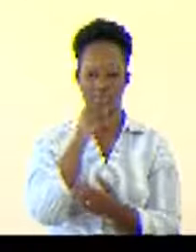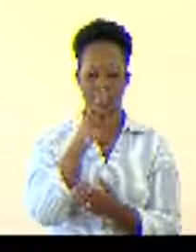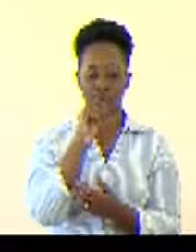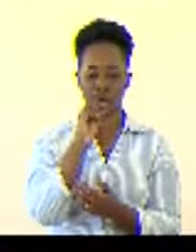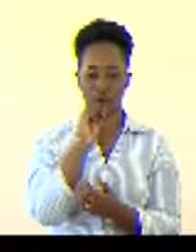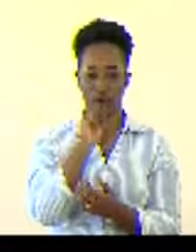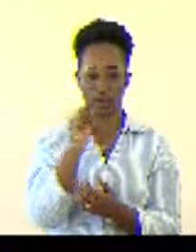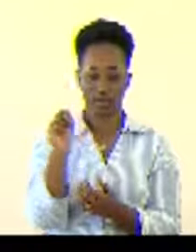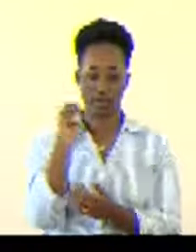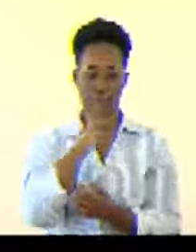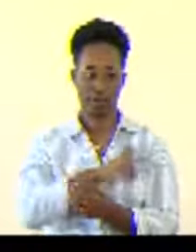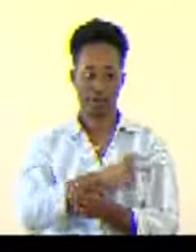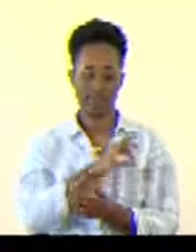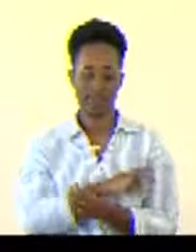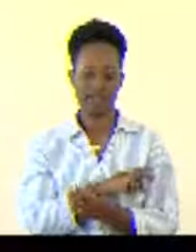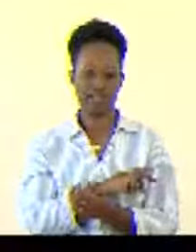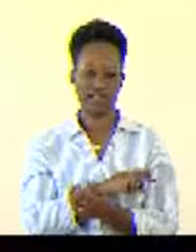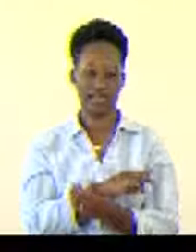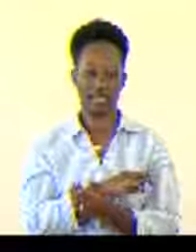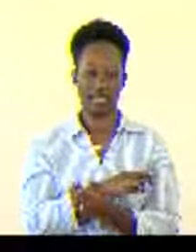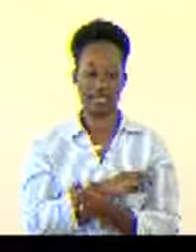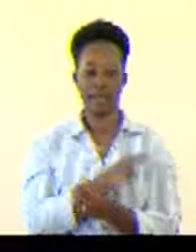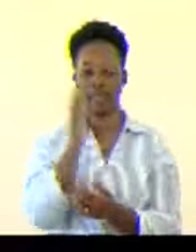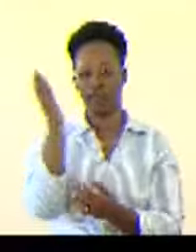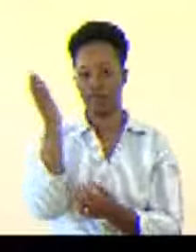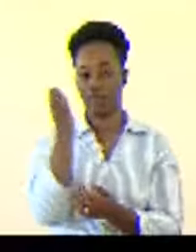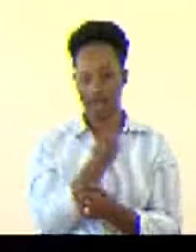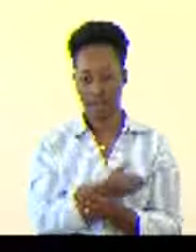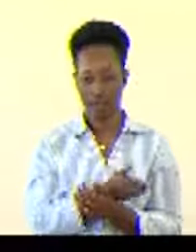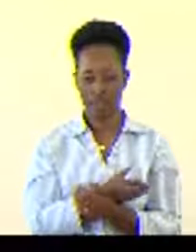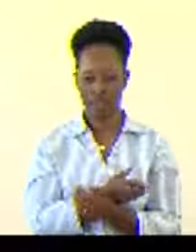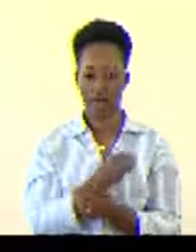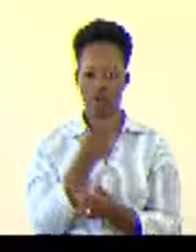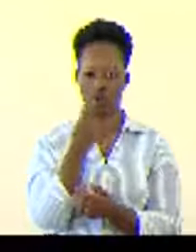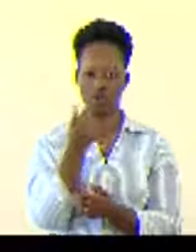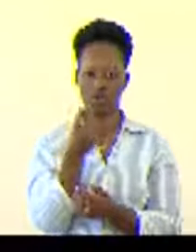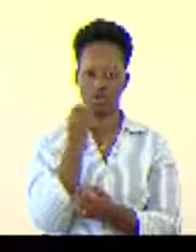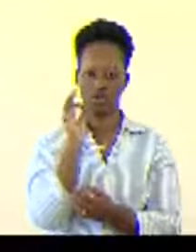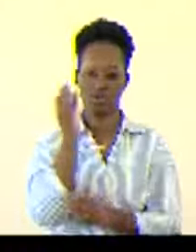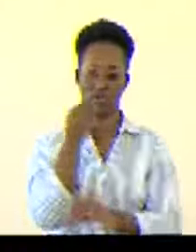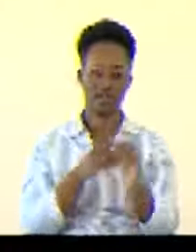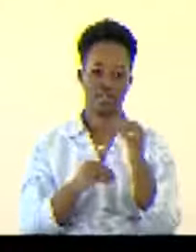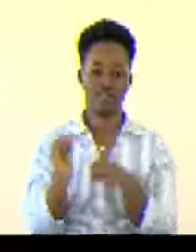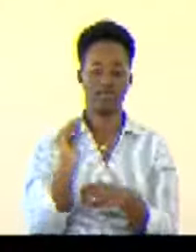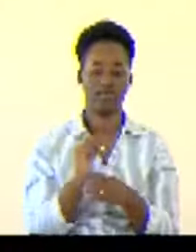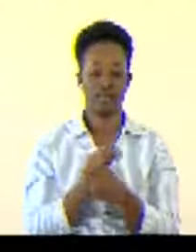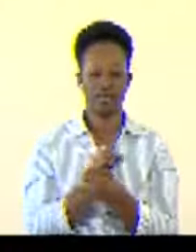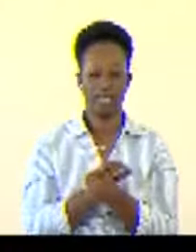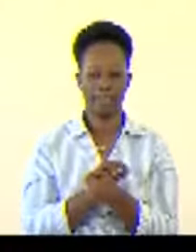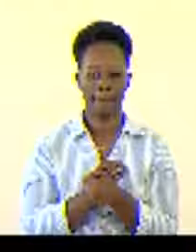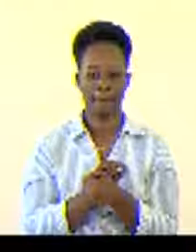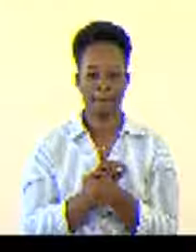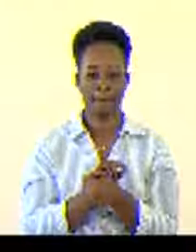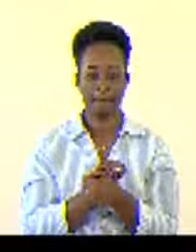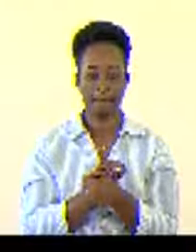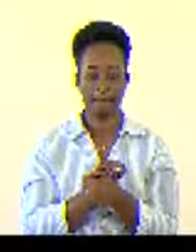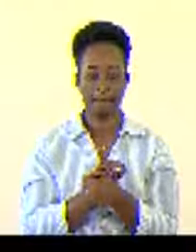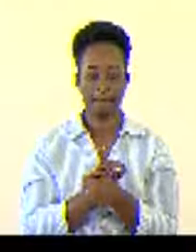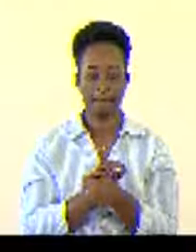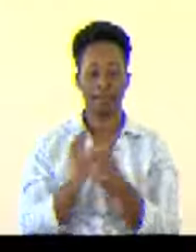as a percentage of cost of sales. So you will divide by cost of sales. You will divide by cost of